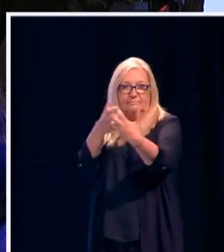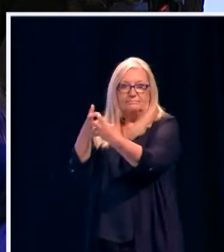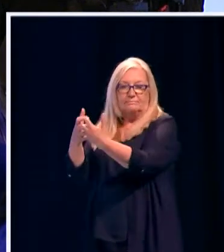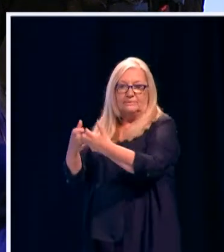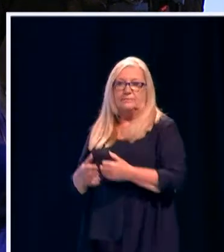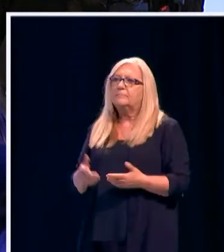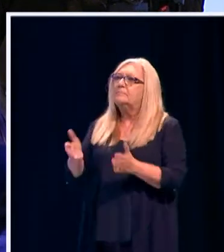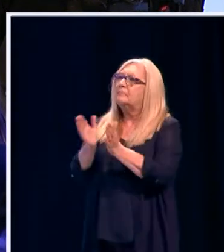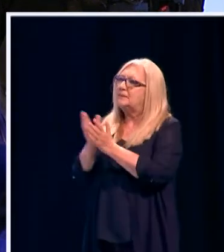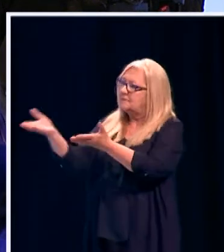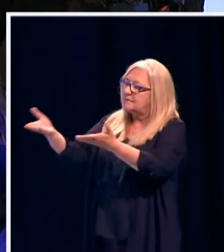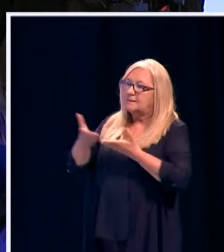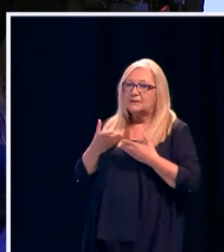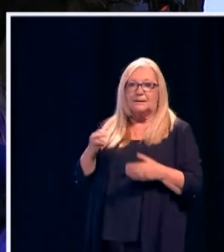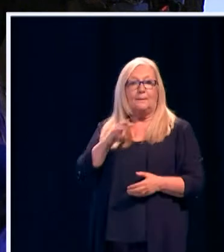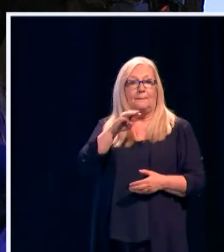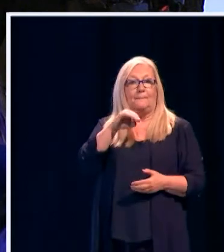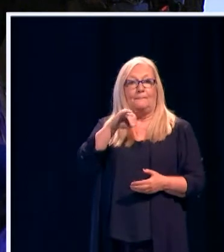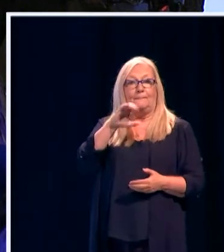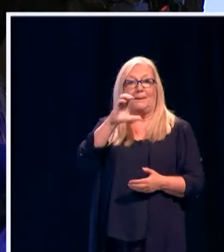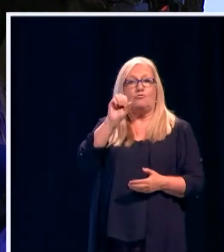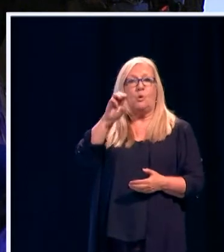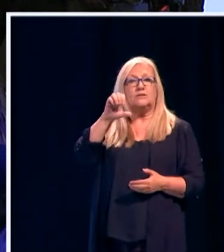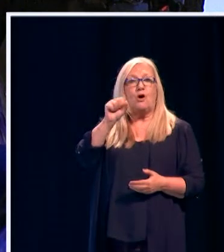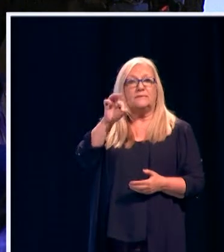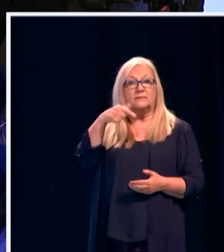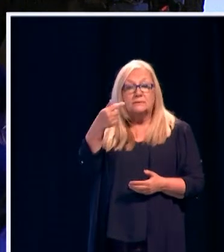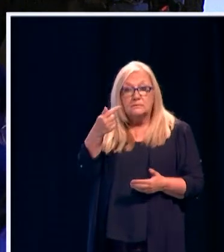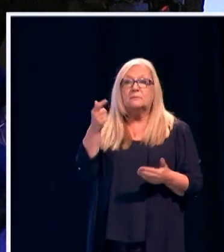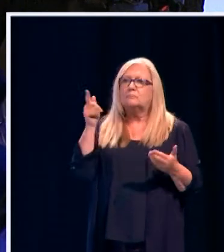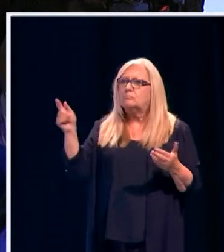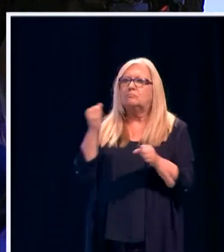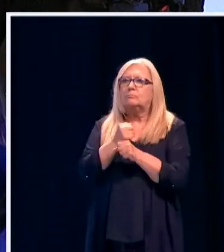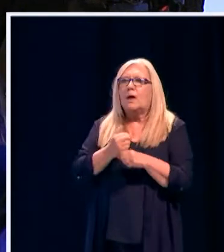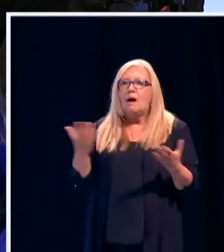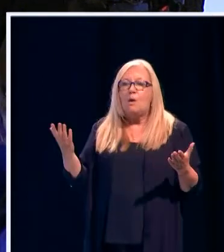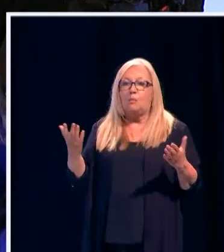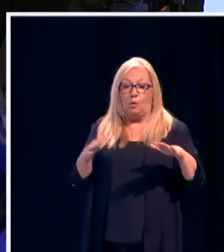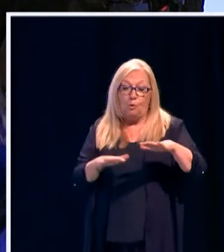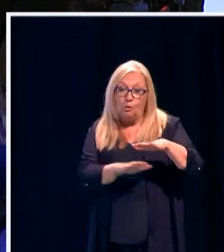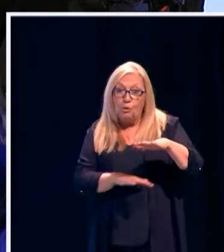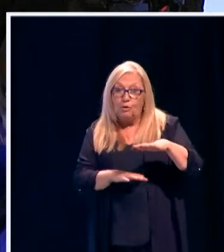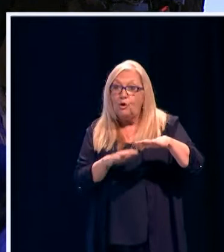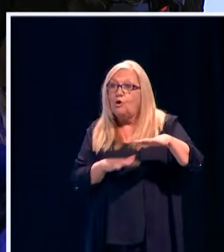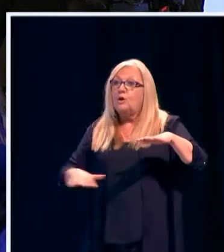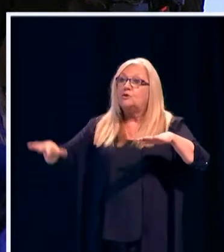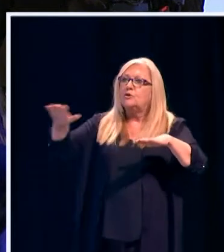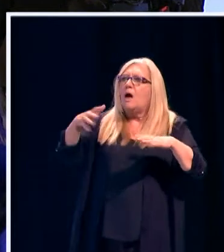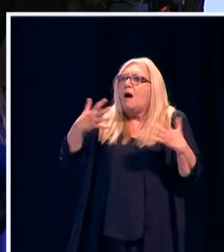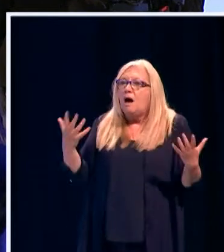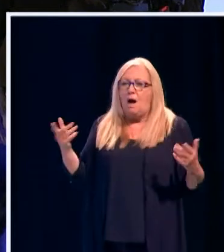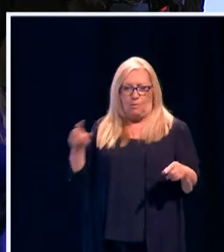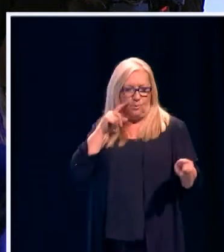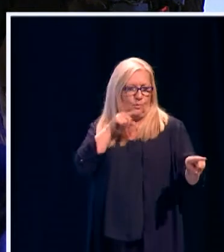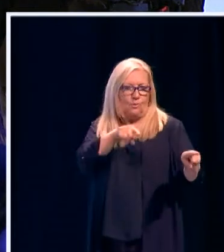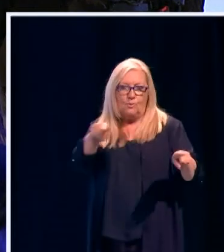that Microsoft has undertaken at the local or regional level to build the capacity of key